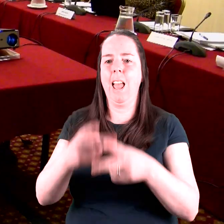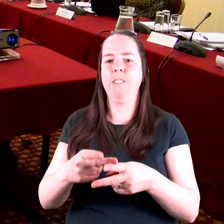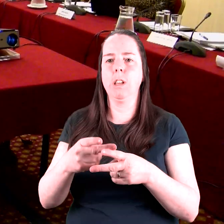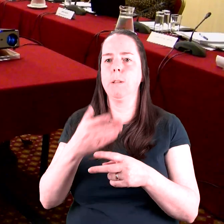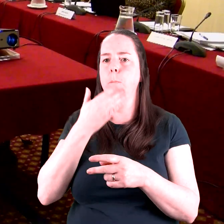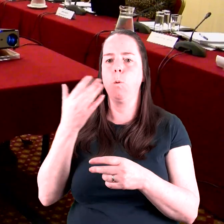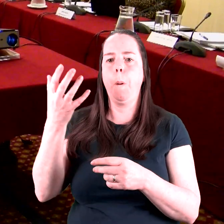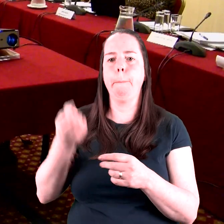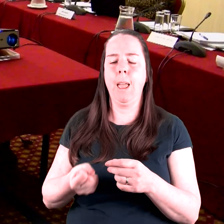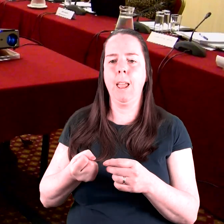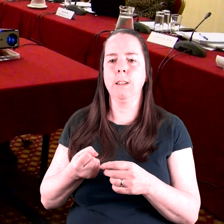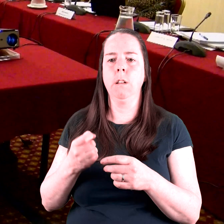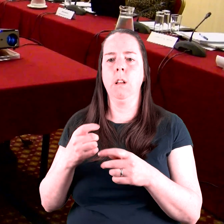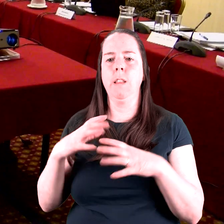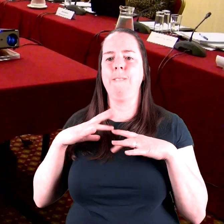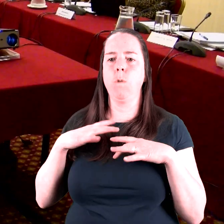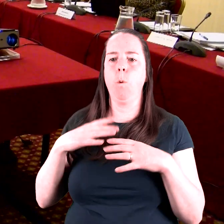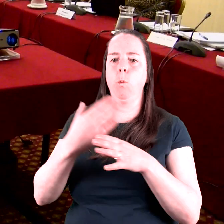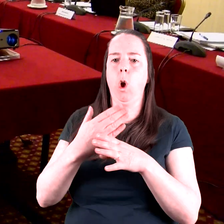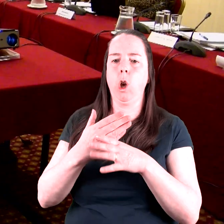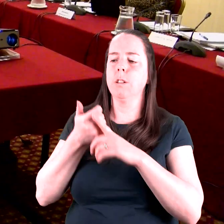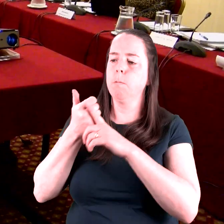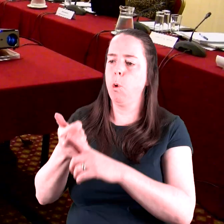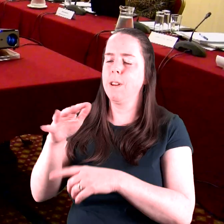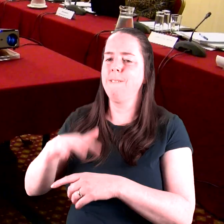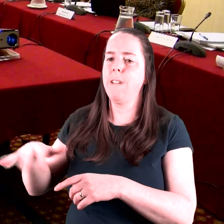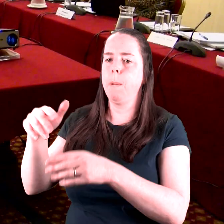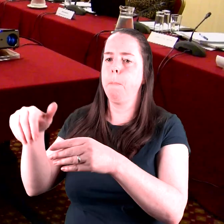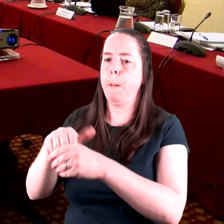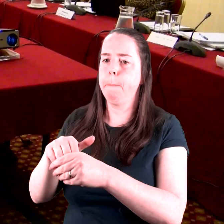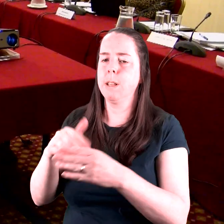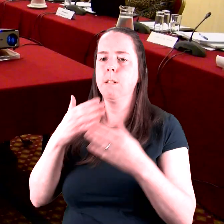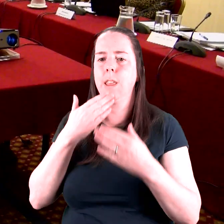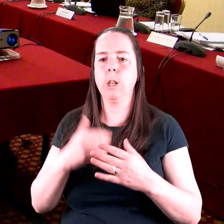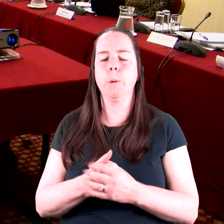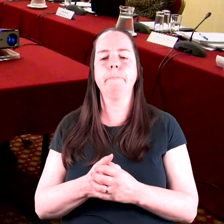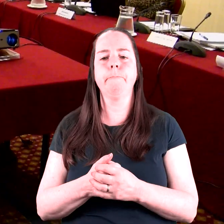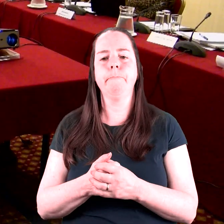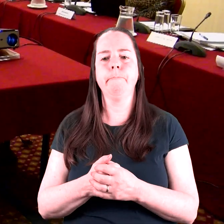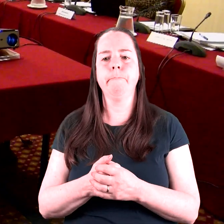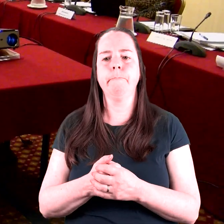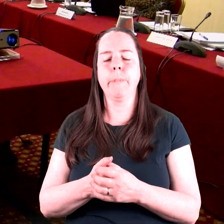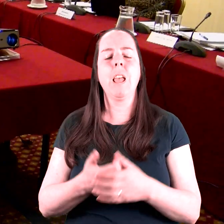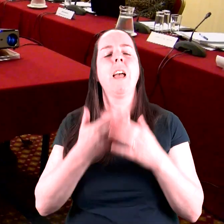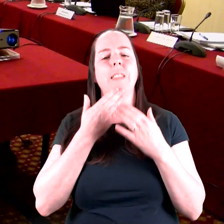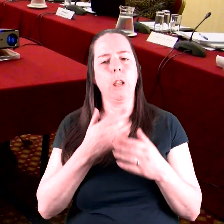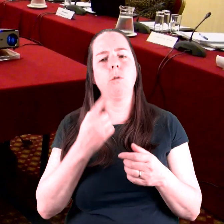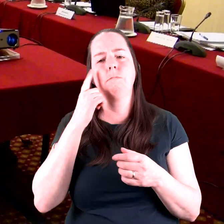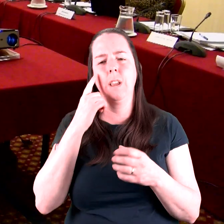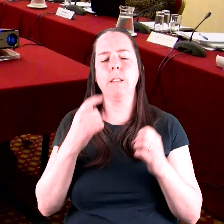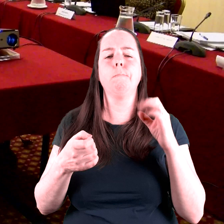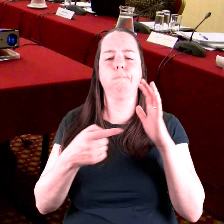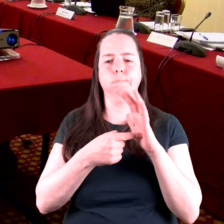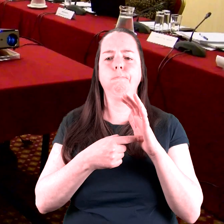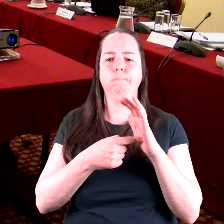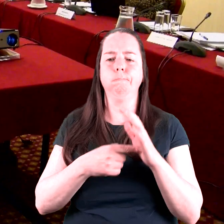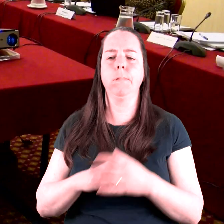carers, those informal workers who are supporting family members. Thank you. Thank you very much. I think that's very